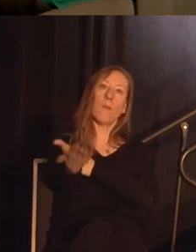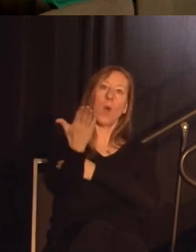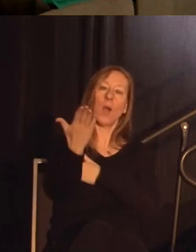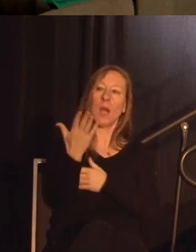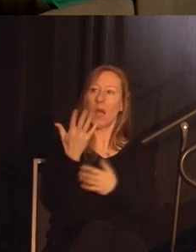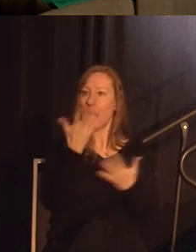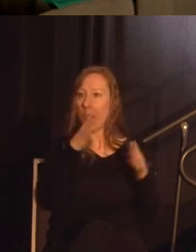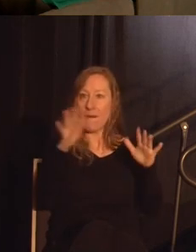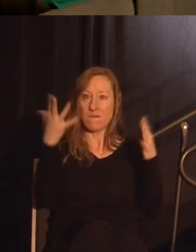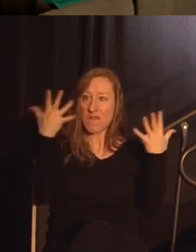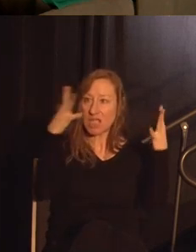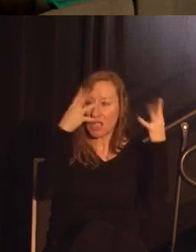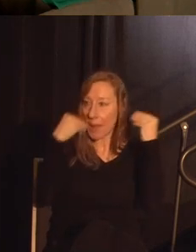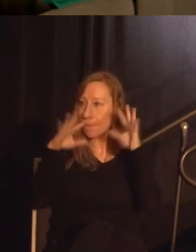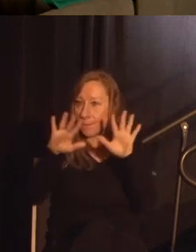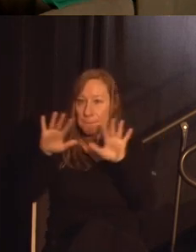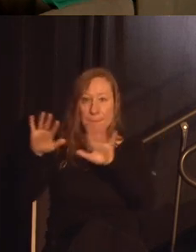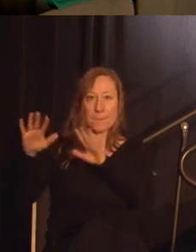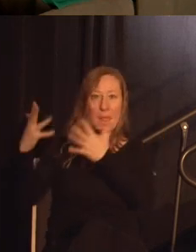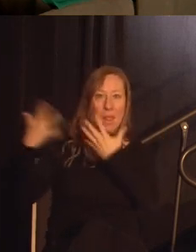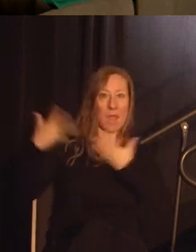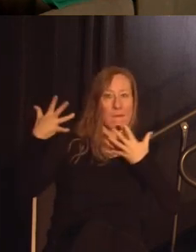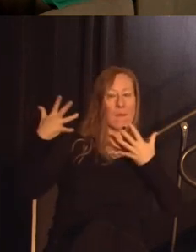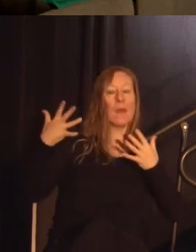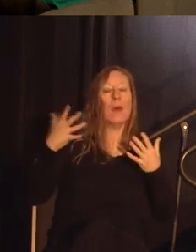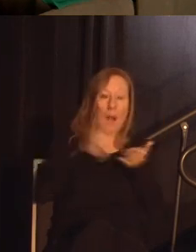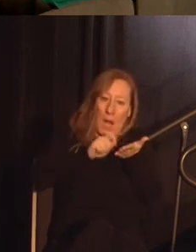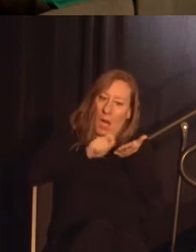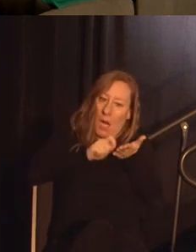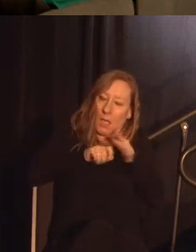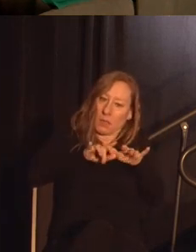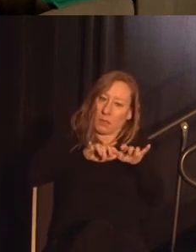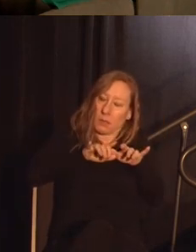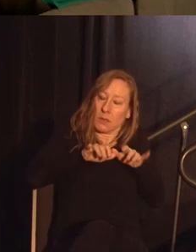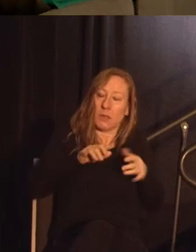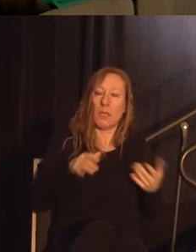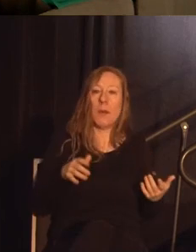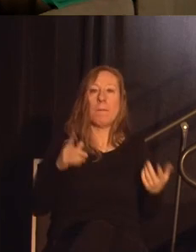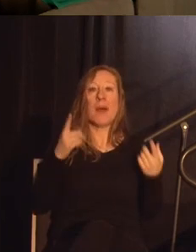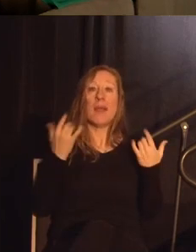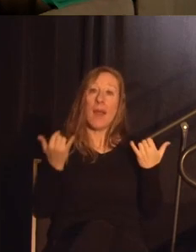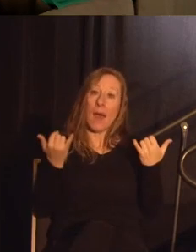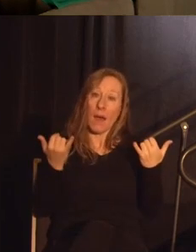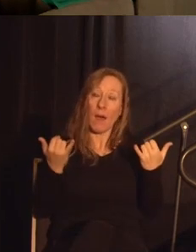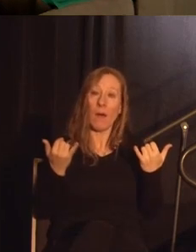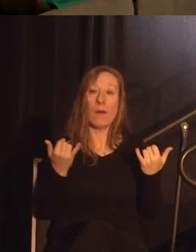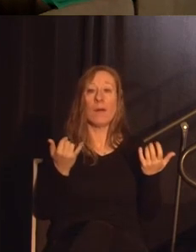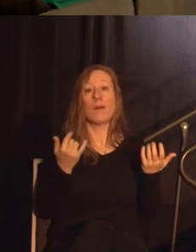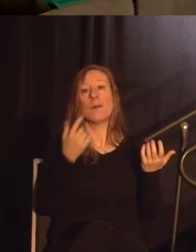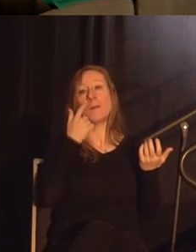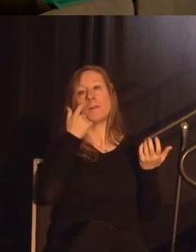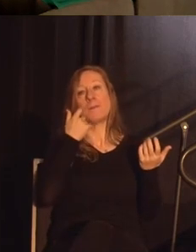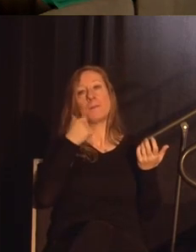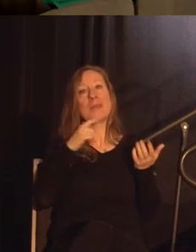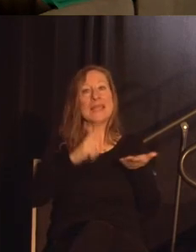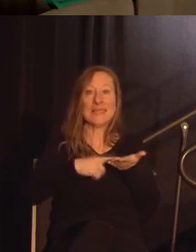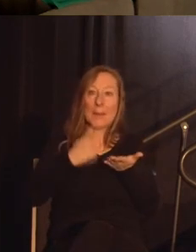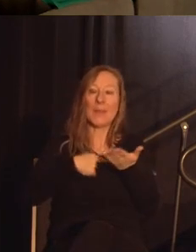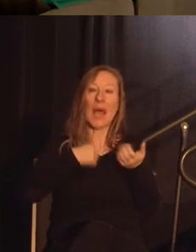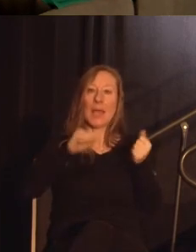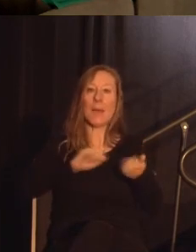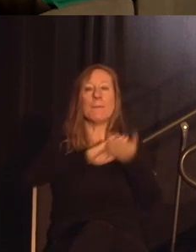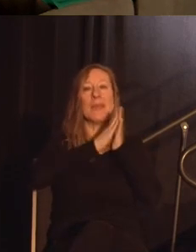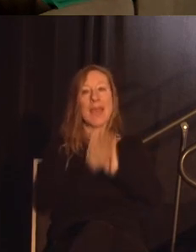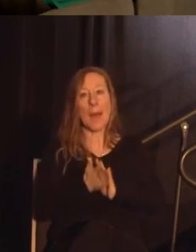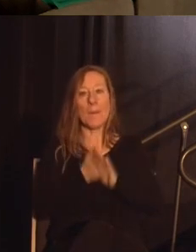has gone to bed, and then I frantically, you know, like I've been able to become this, at least sometimes, become this person that I